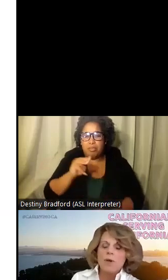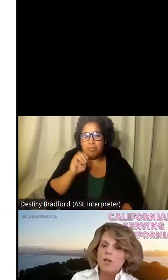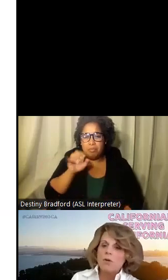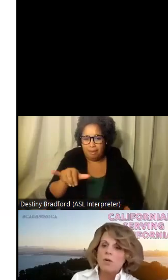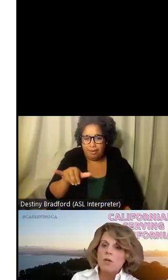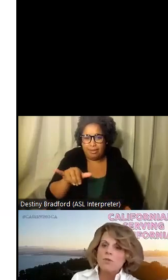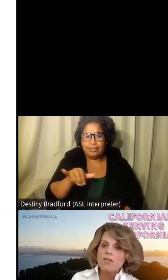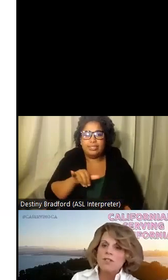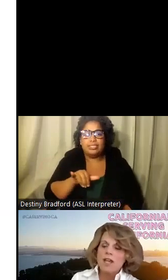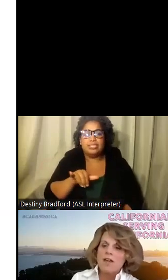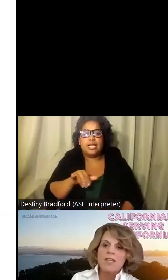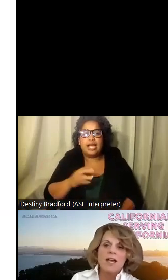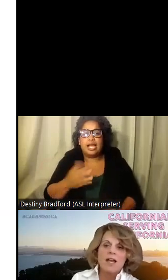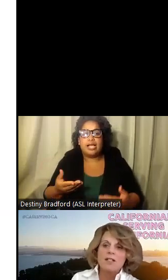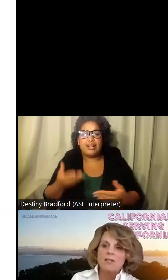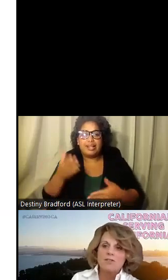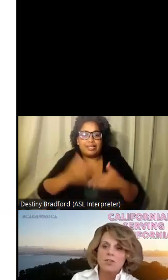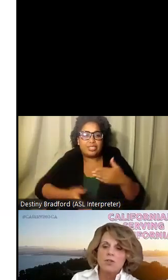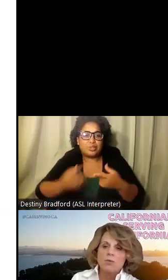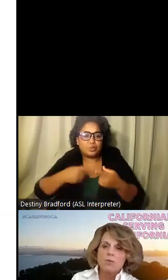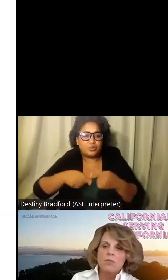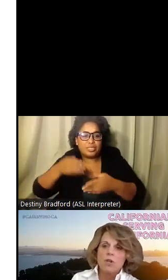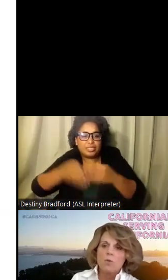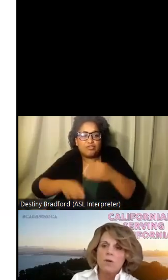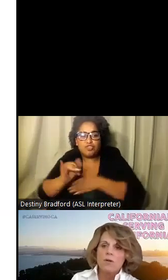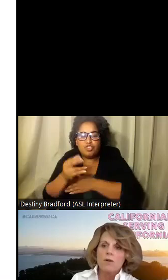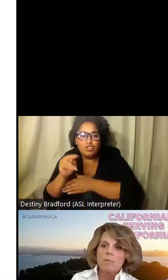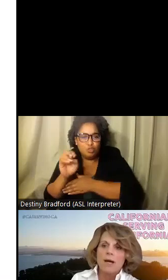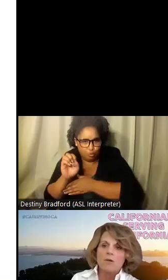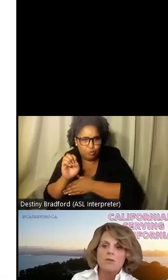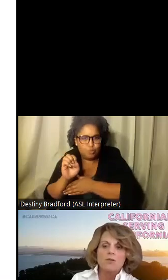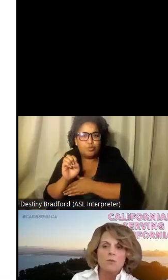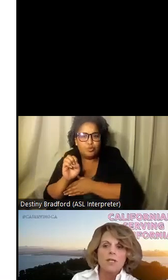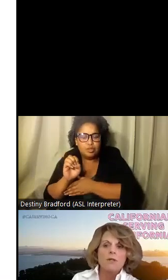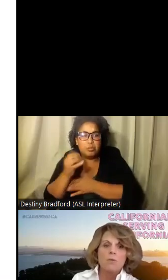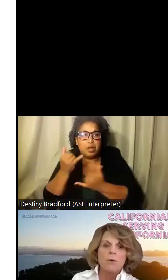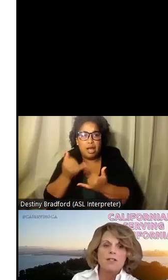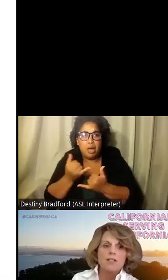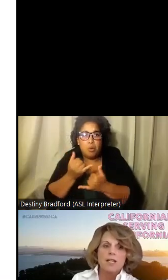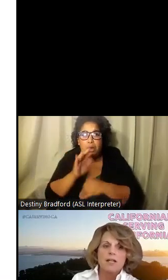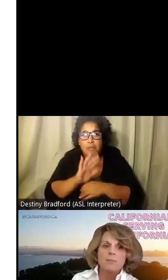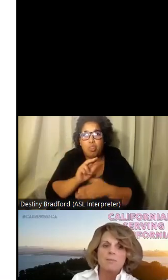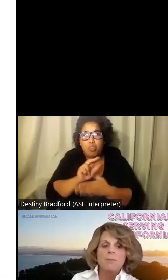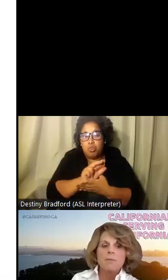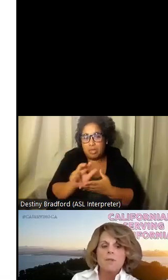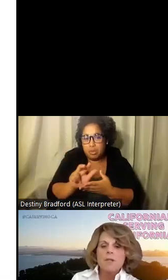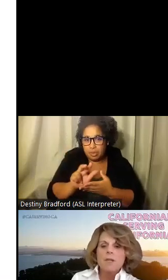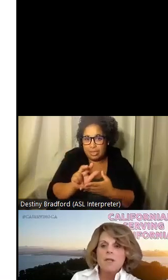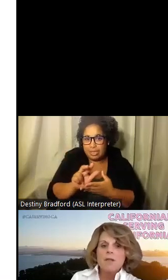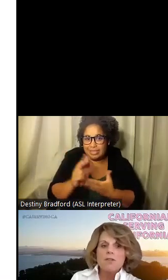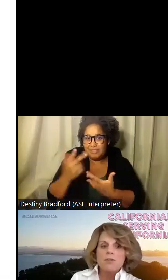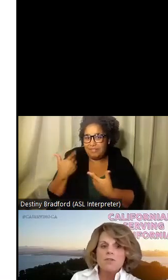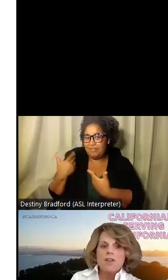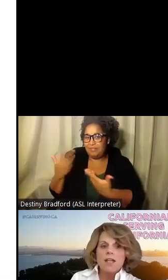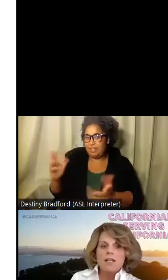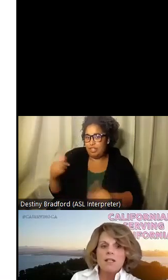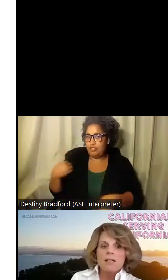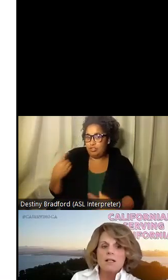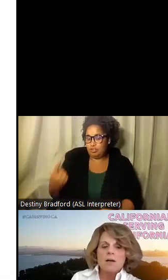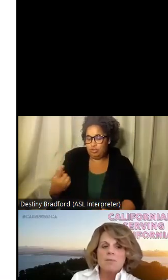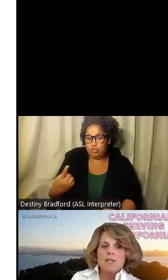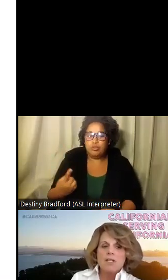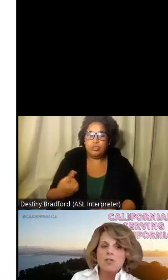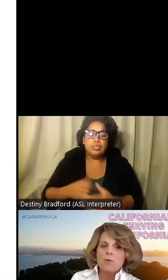survey window closes at the end of June, so we're about 3 weeks in. The